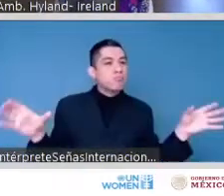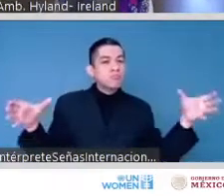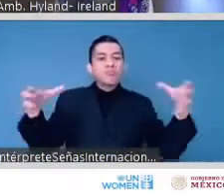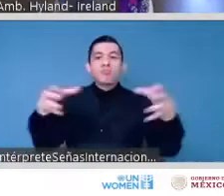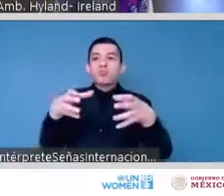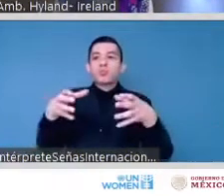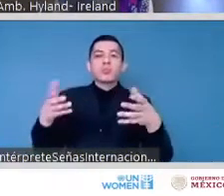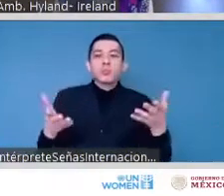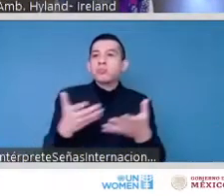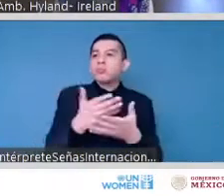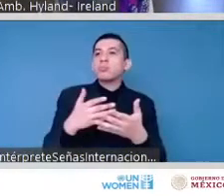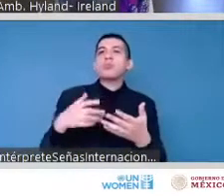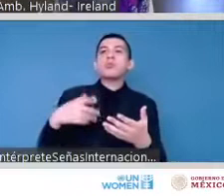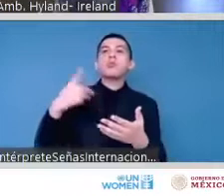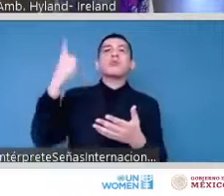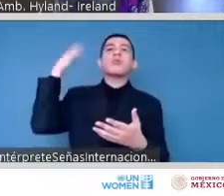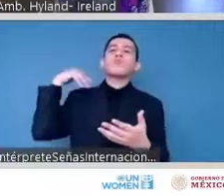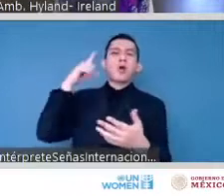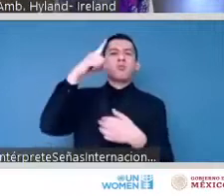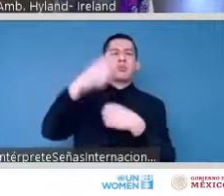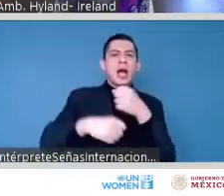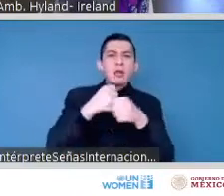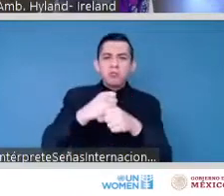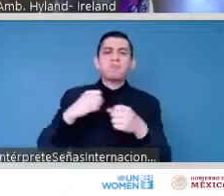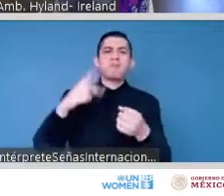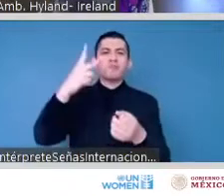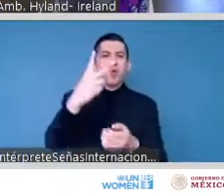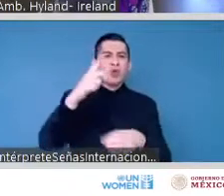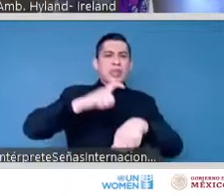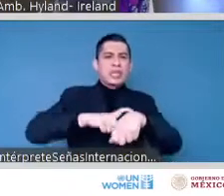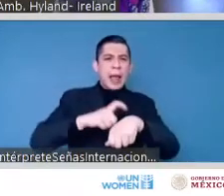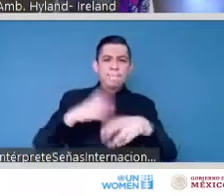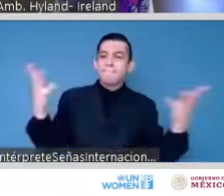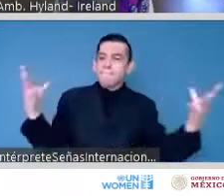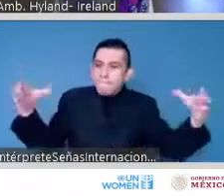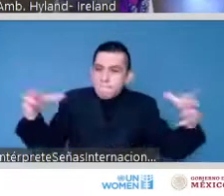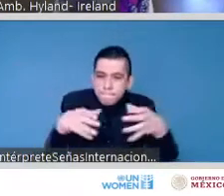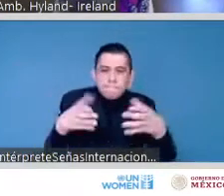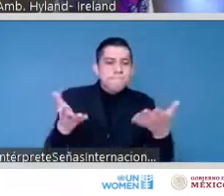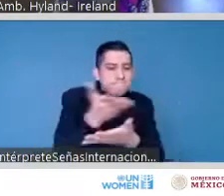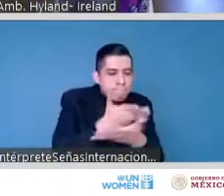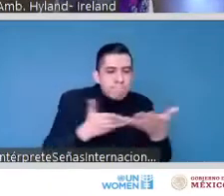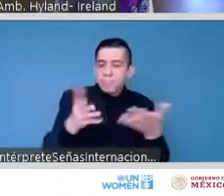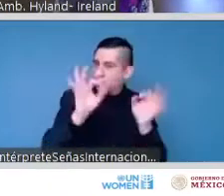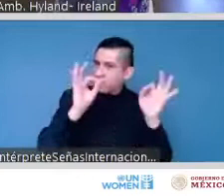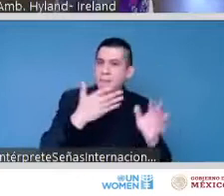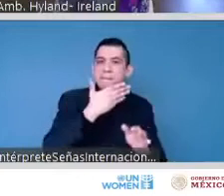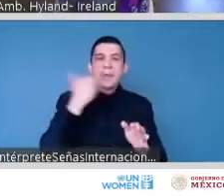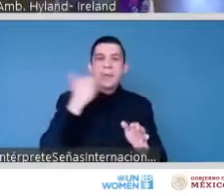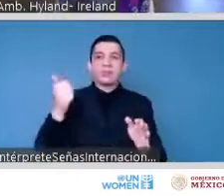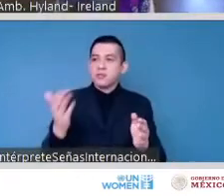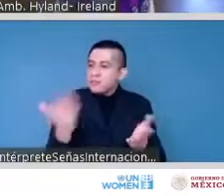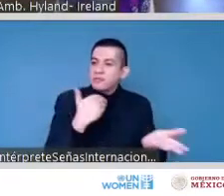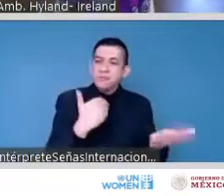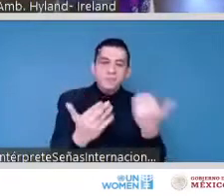theme where we need to improve with respect to civil society engagement relates to young people. And more, I